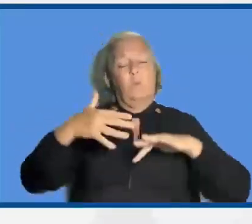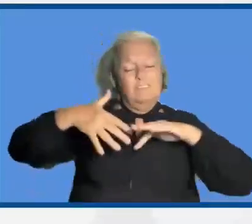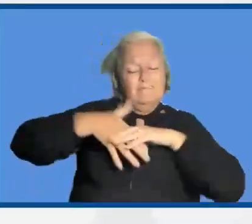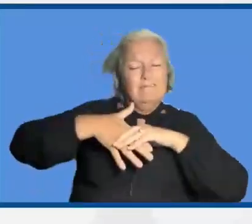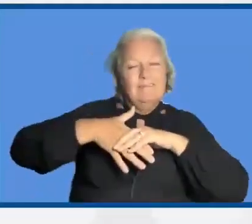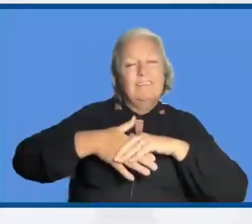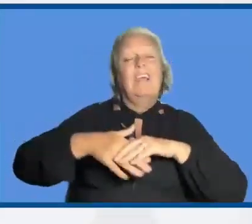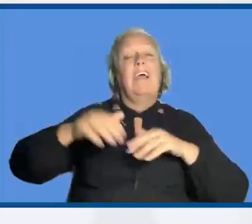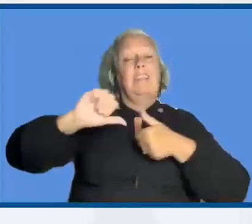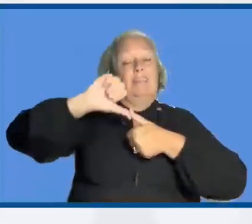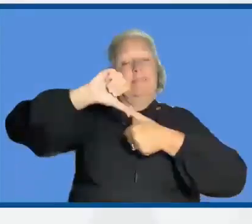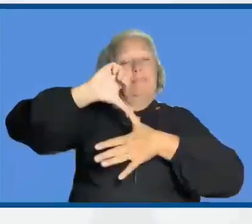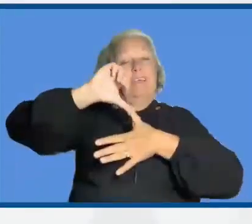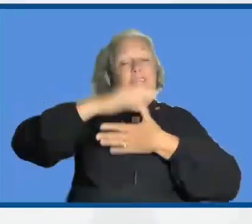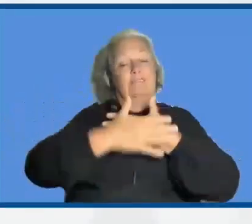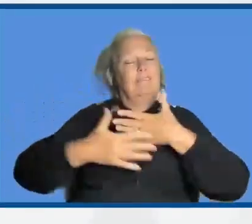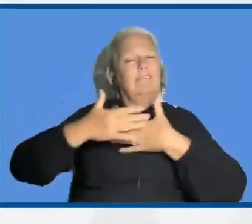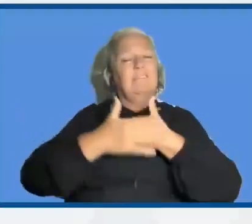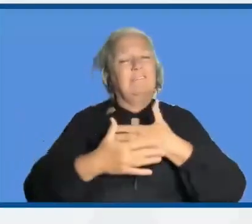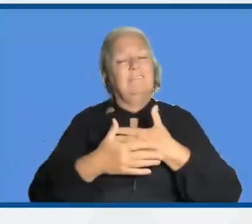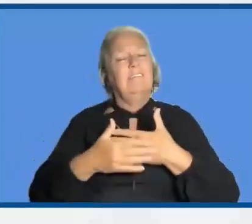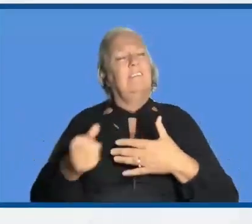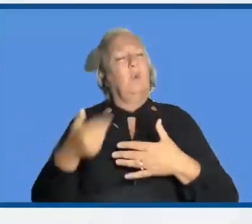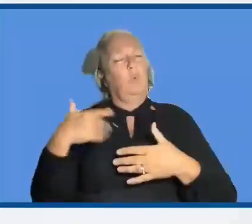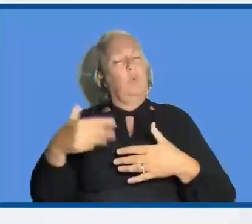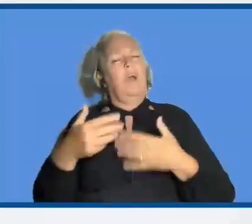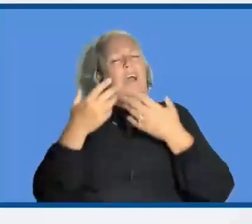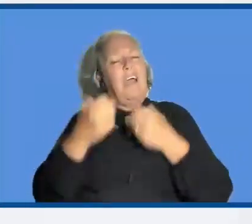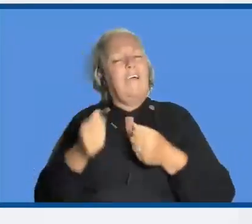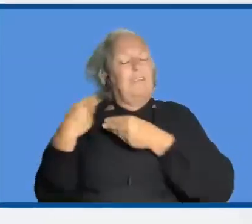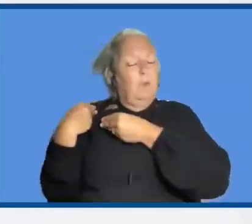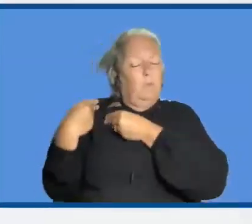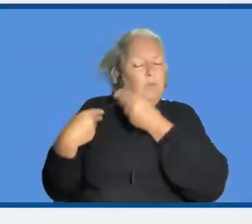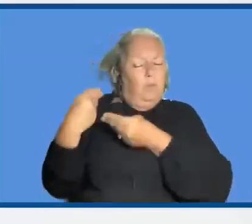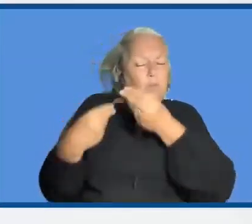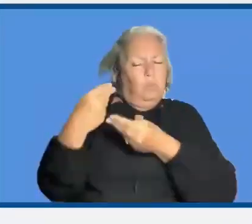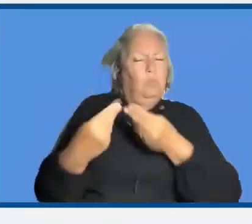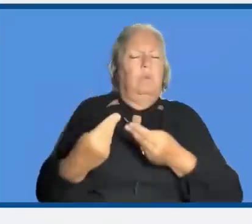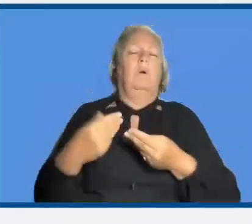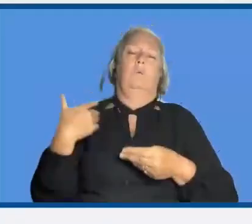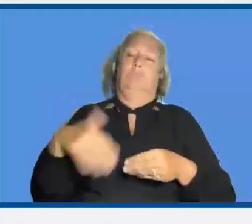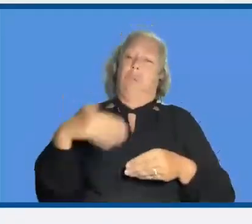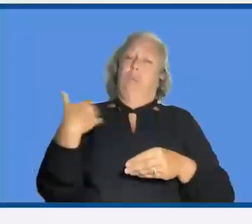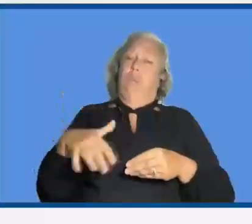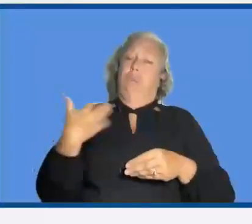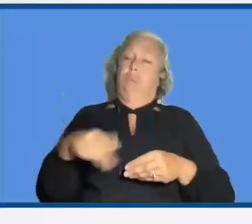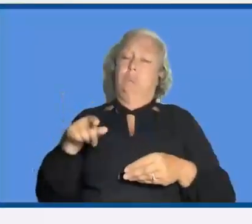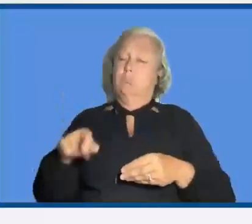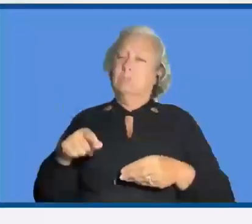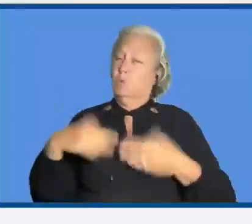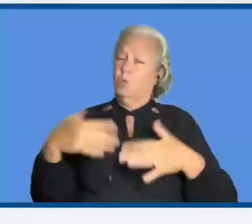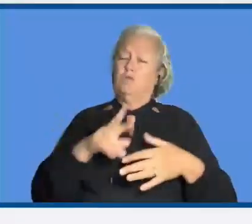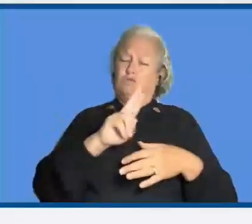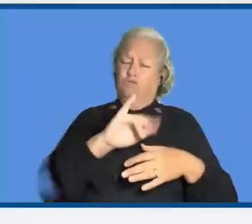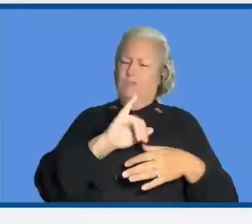very wealthy in terms of ancestral cultures. We need to seek for local solutions to adapt to